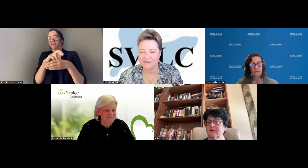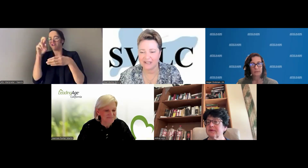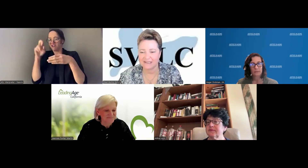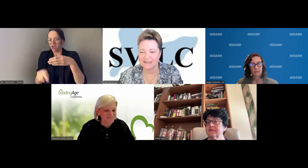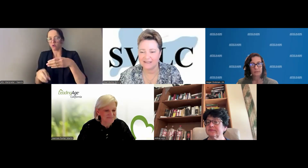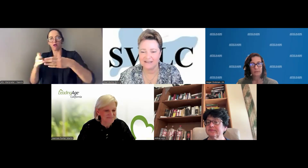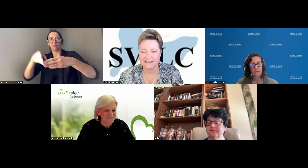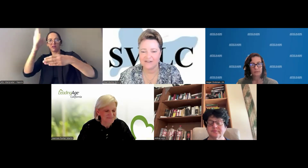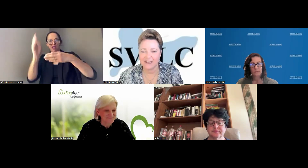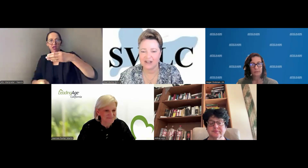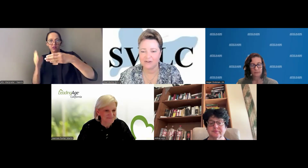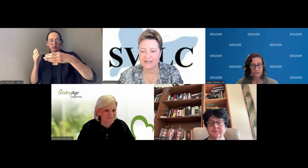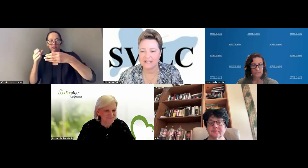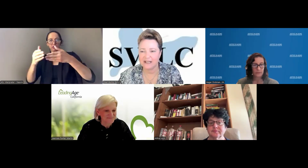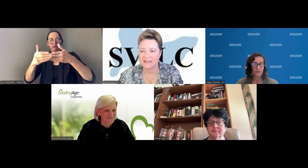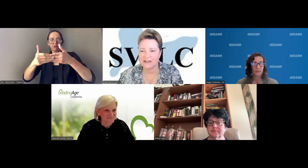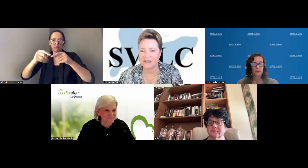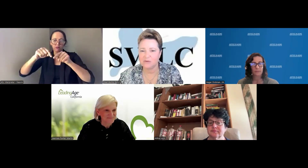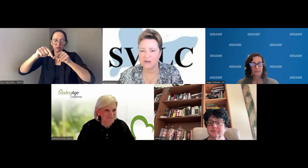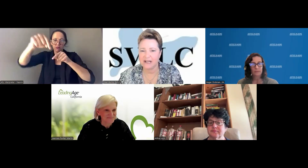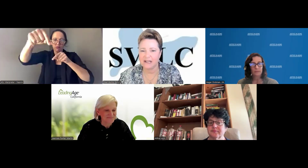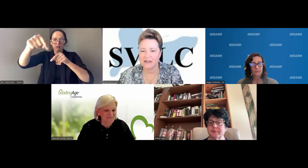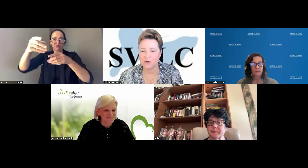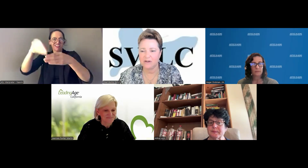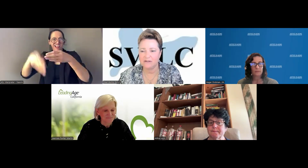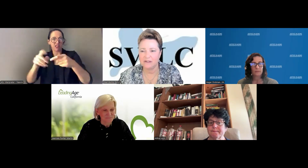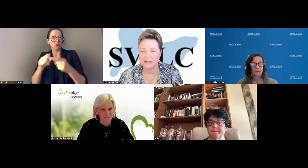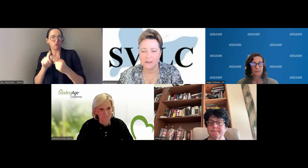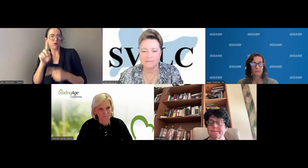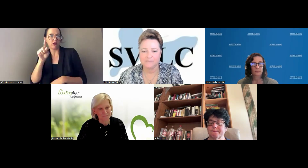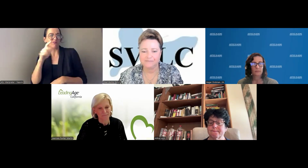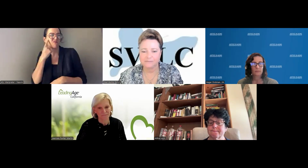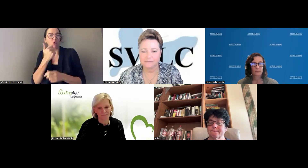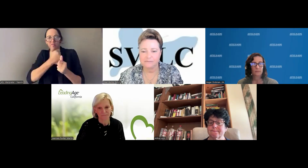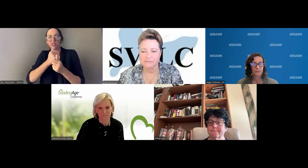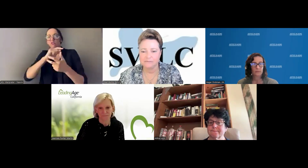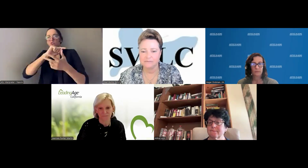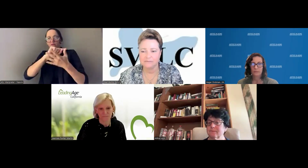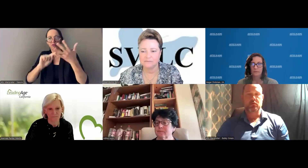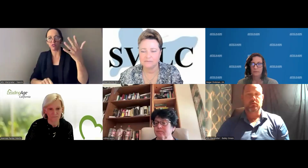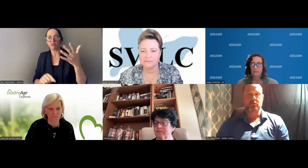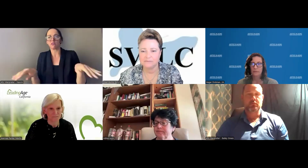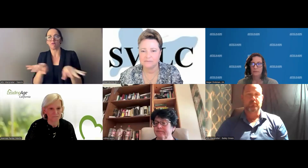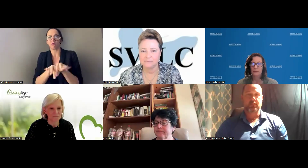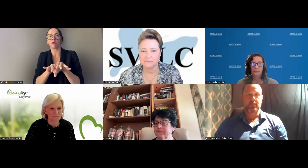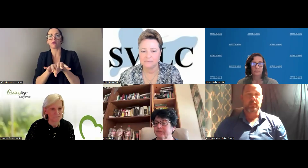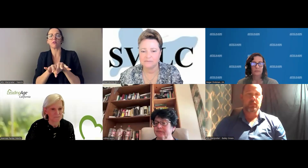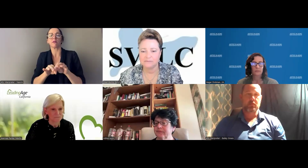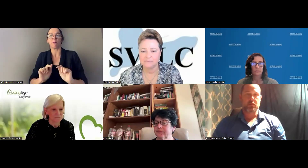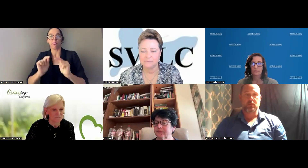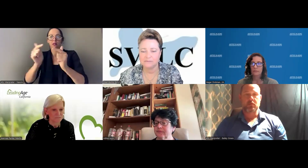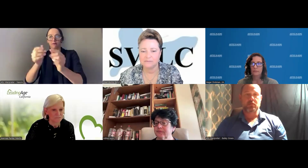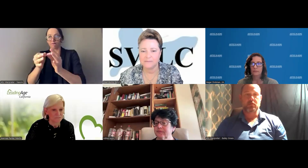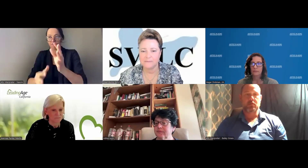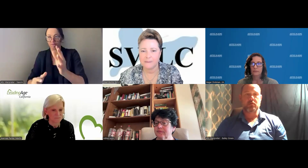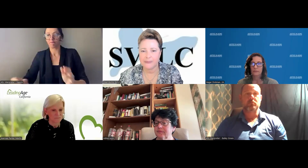each of these. So thank you for raising that. Sarah, did you want to add anything more? No, I think that's a great